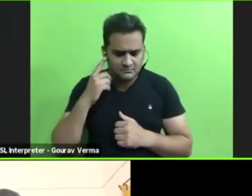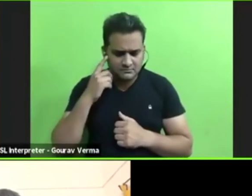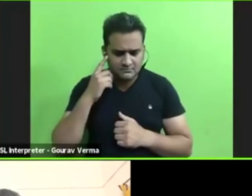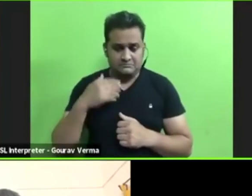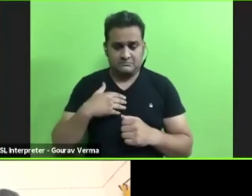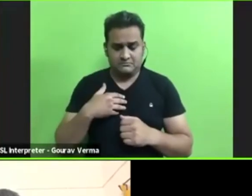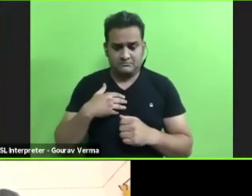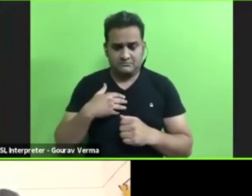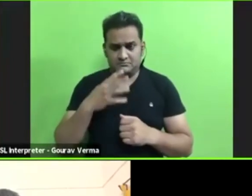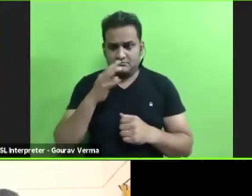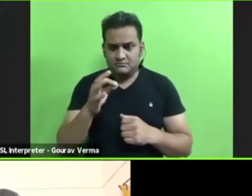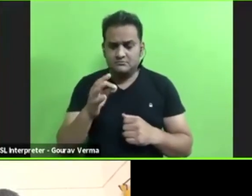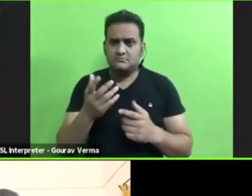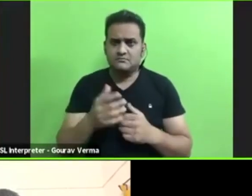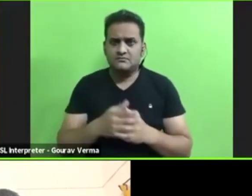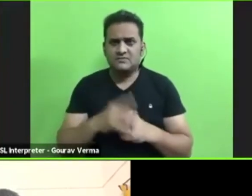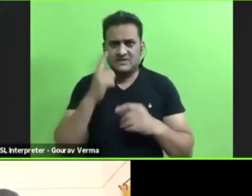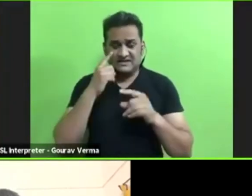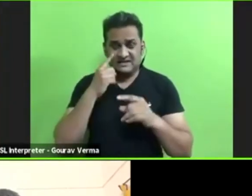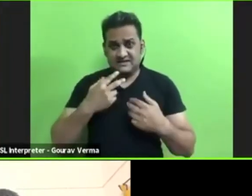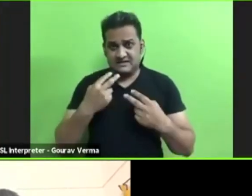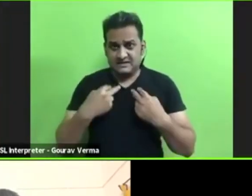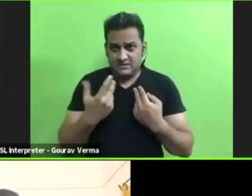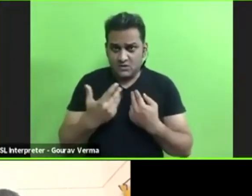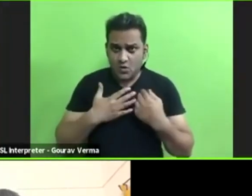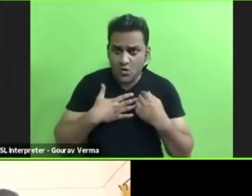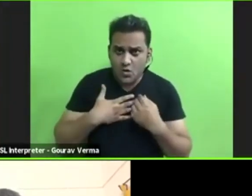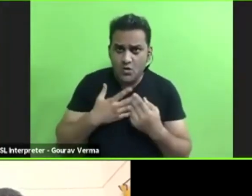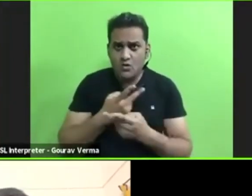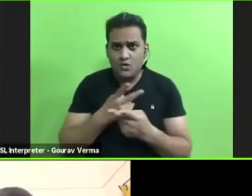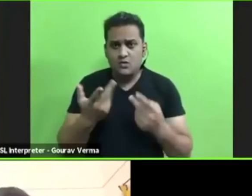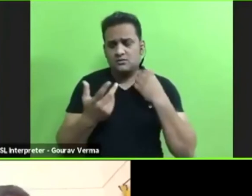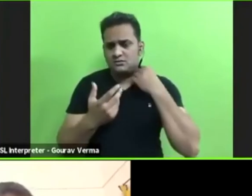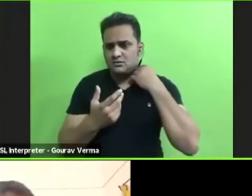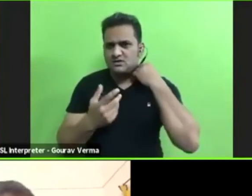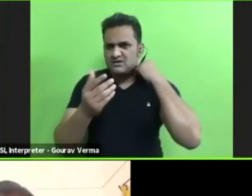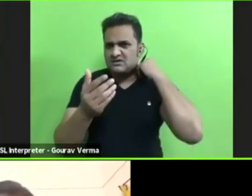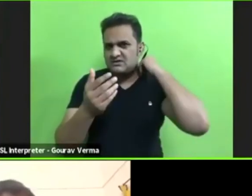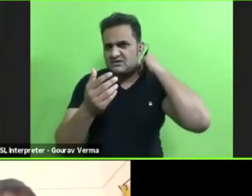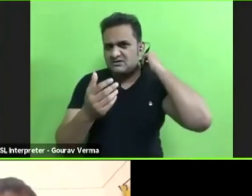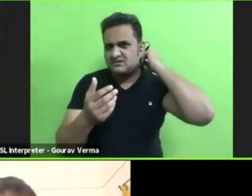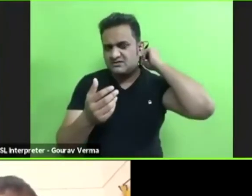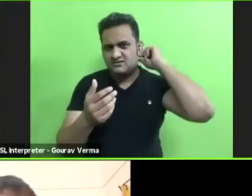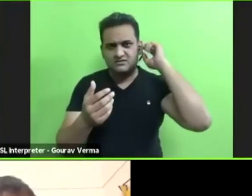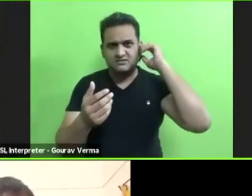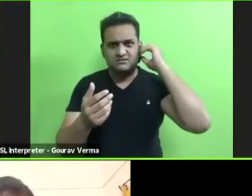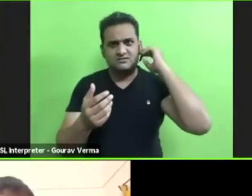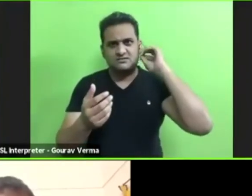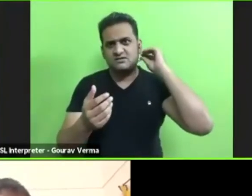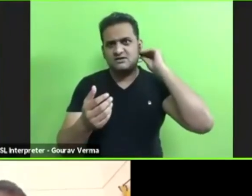very awestruck to look at my own status, which is in India. Just come closer, Suraj. Your voice is disappearing a